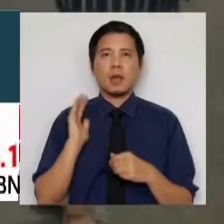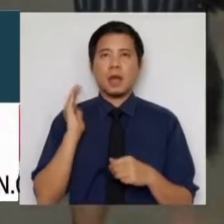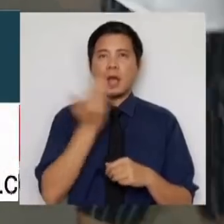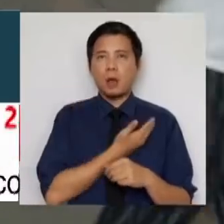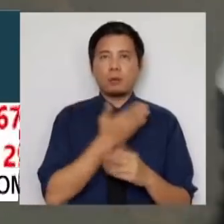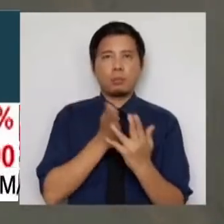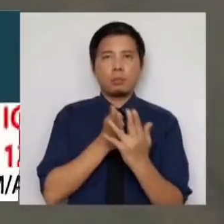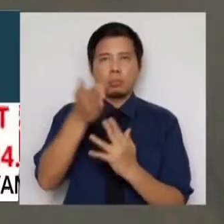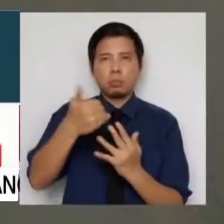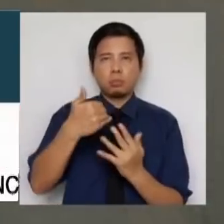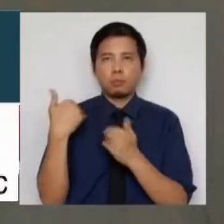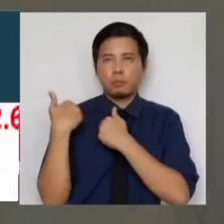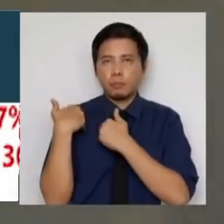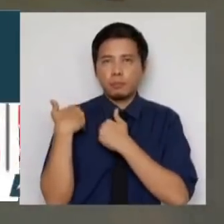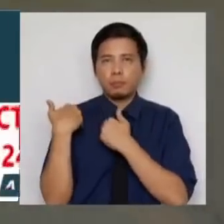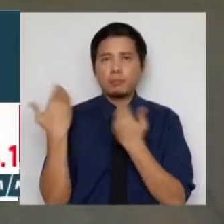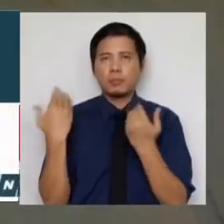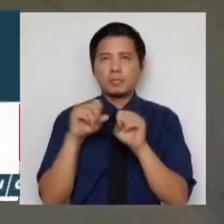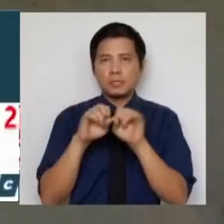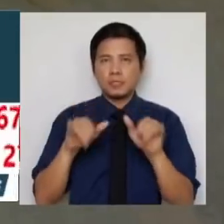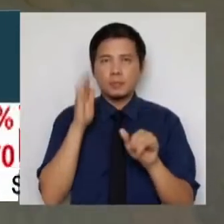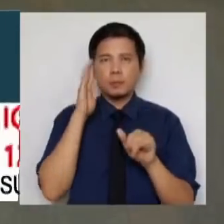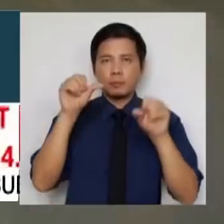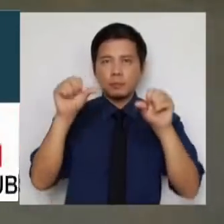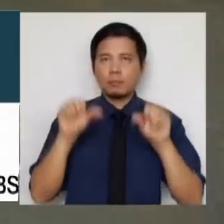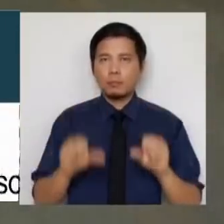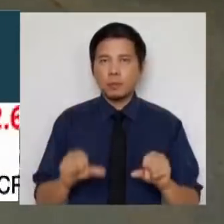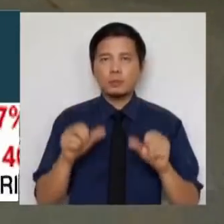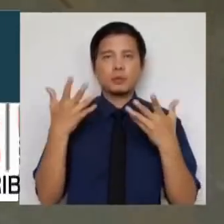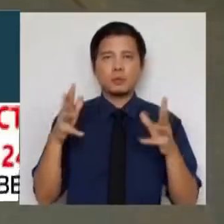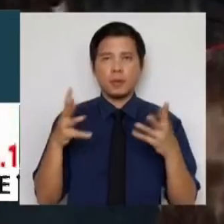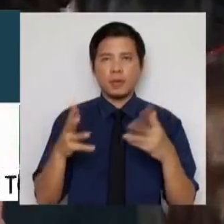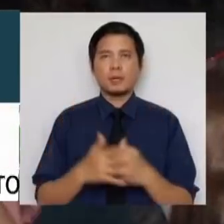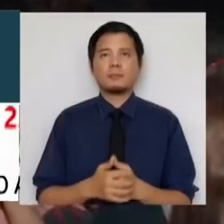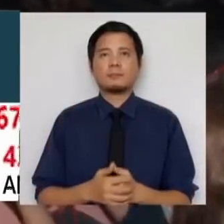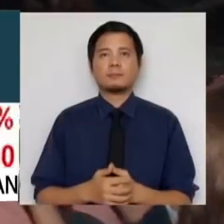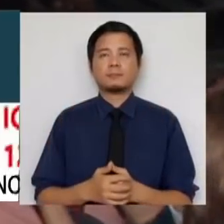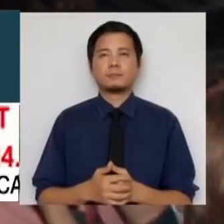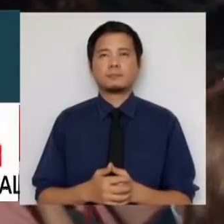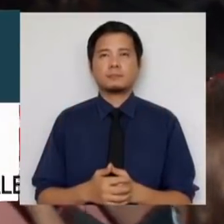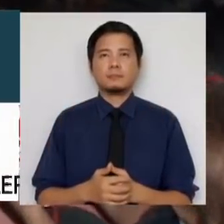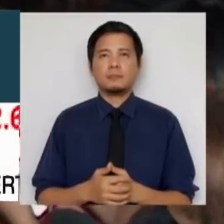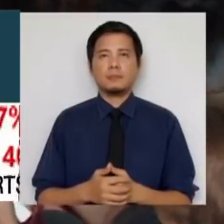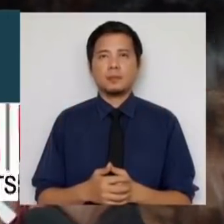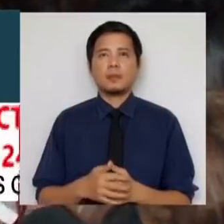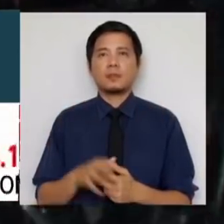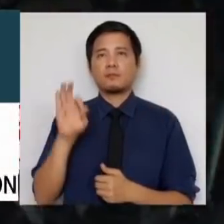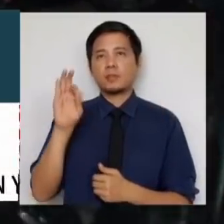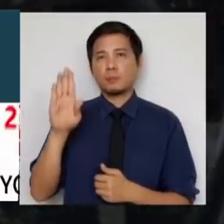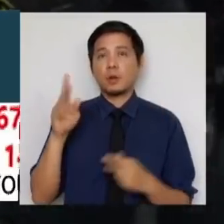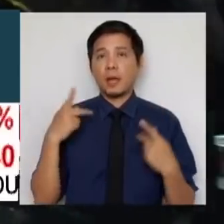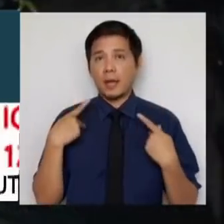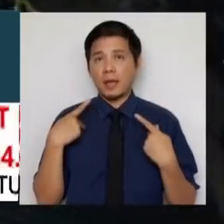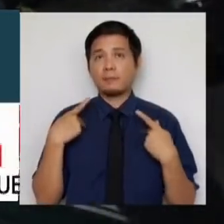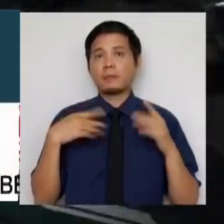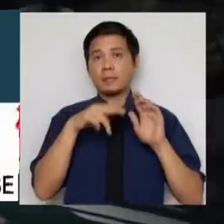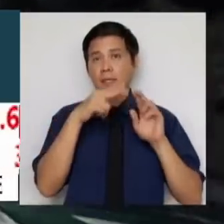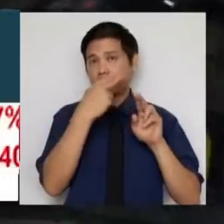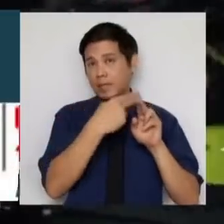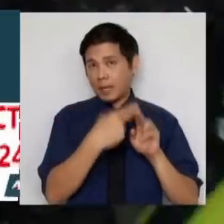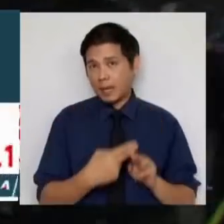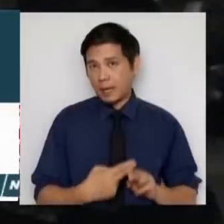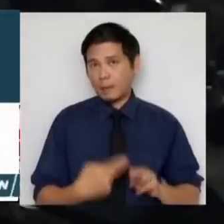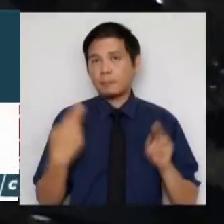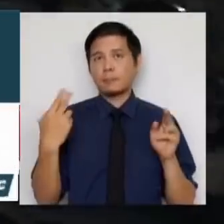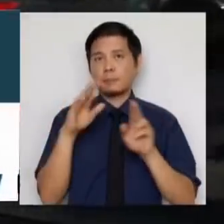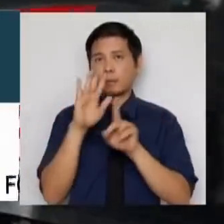accountability measures. They will be posted. They are posted already as we speak in our Facebook page in the barangays as well. And we have a grievance